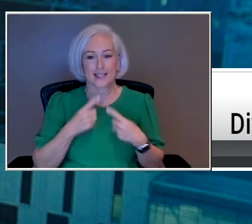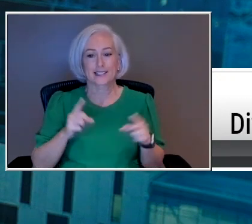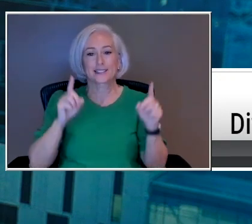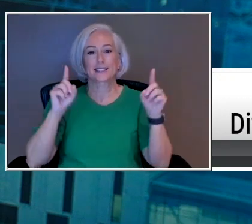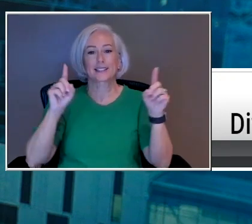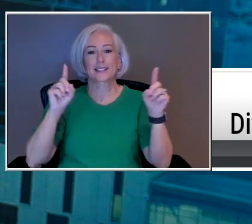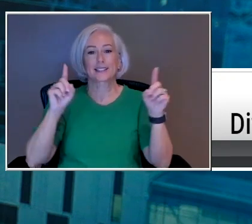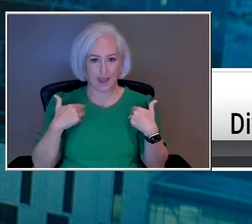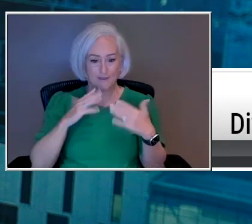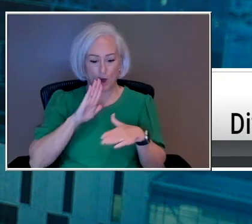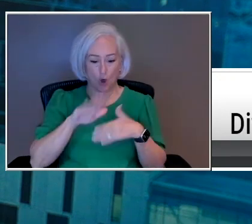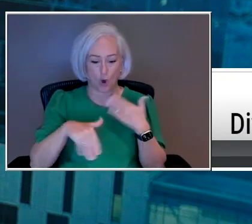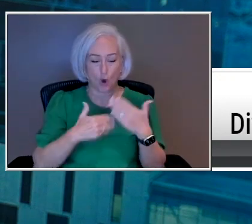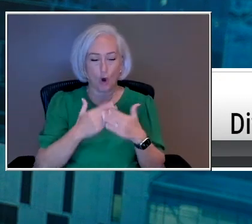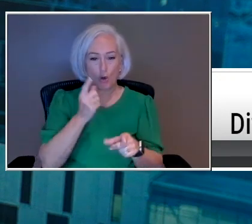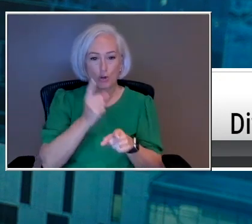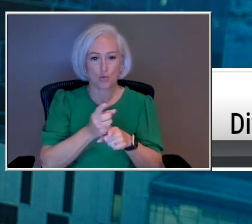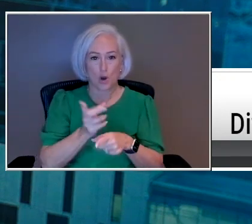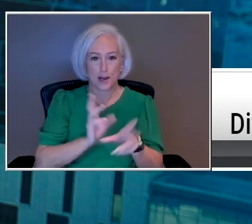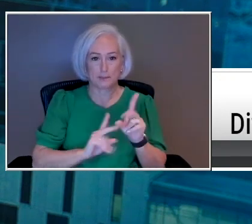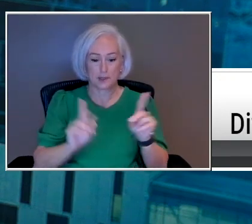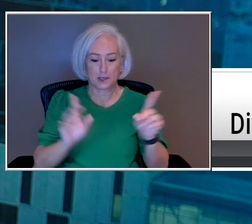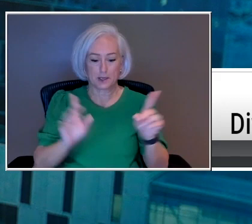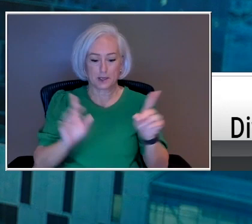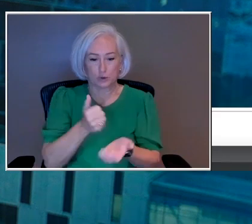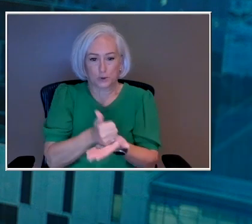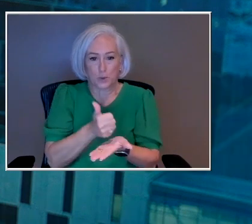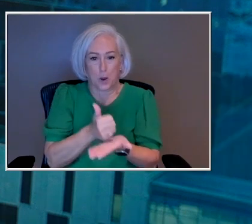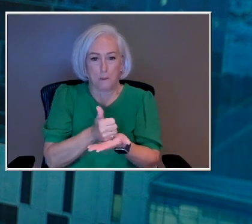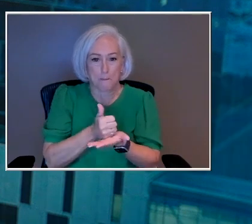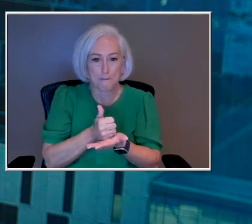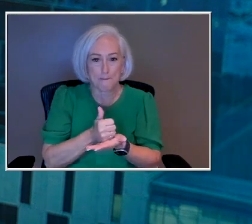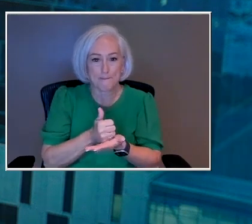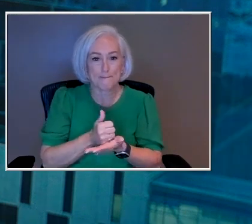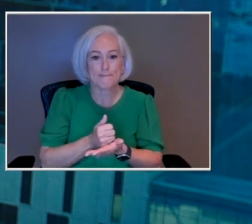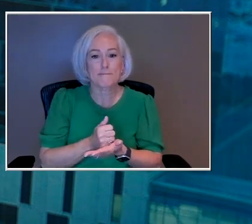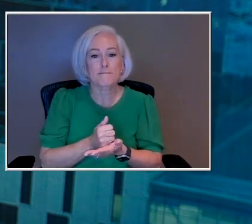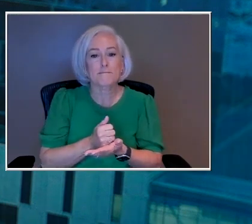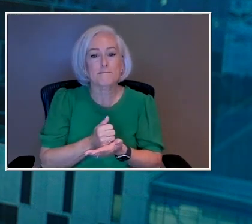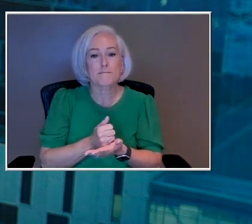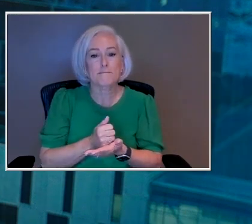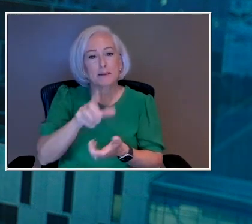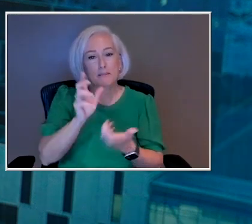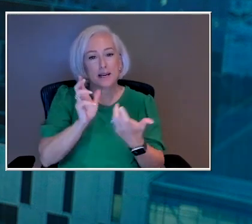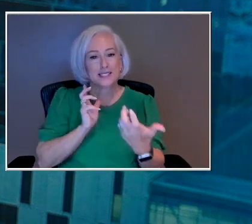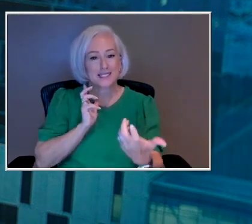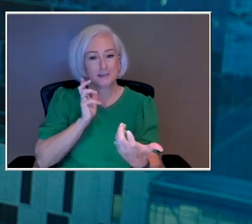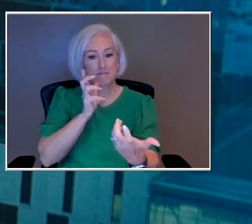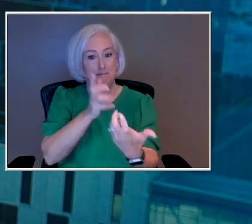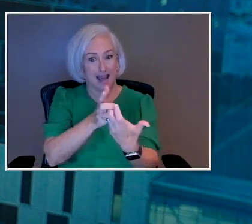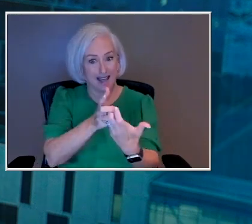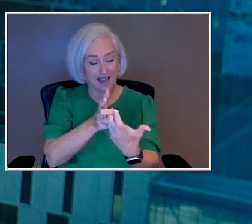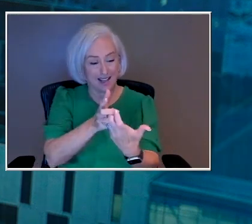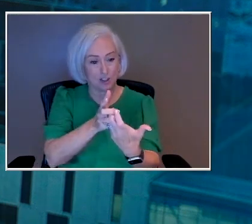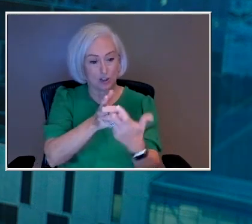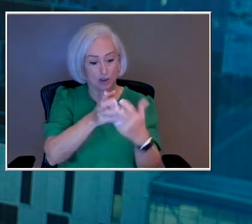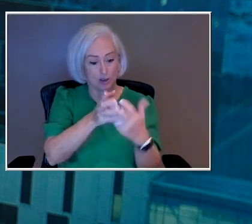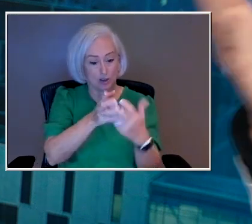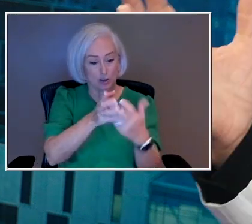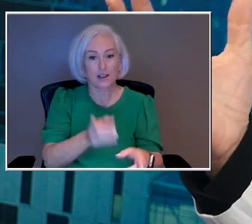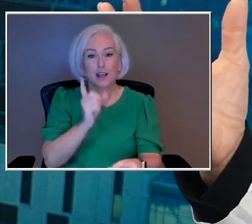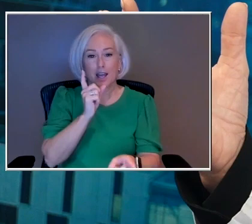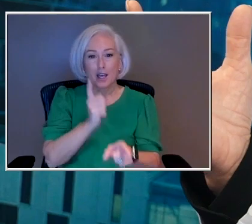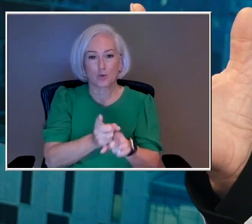people together. But it's also, it's right size and right order of everything. Breast cancer is more